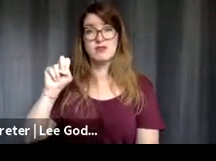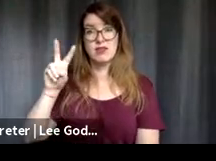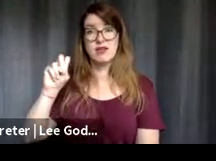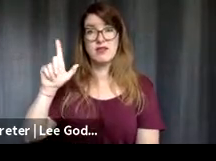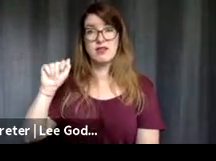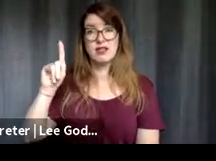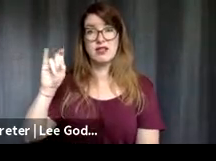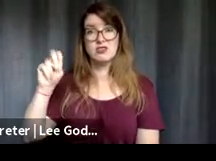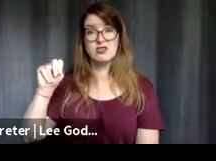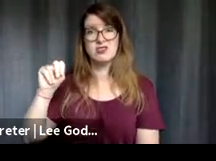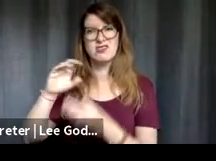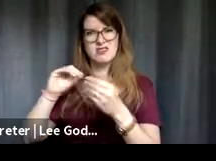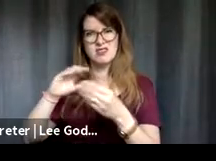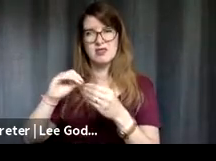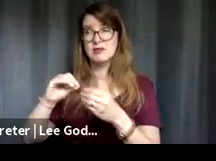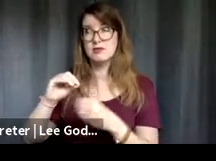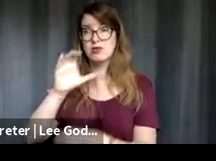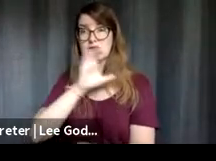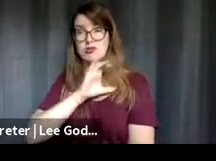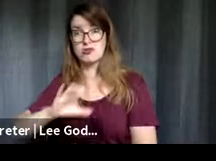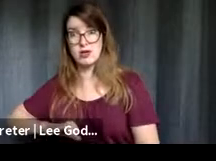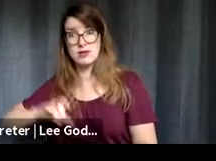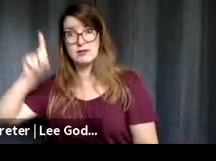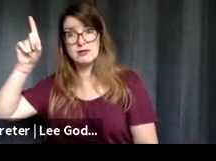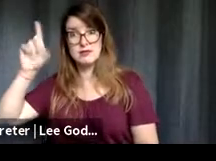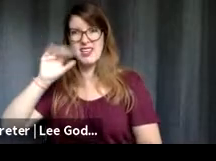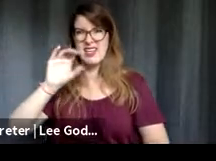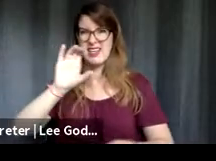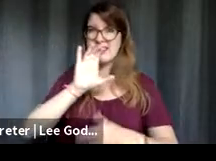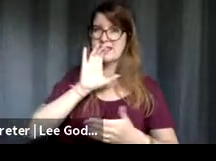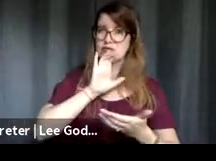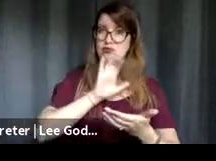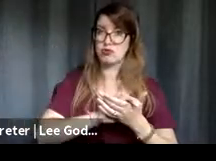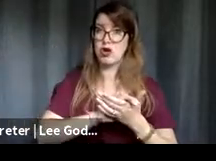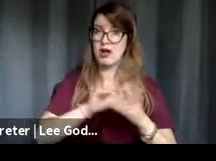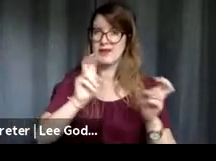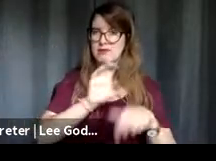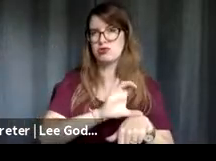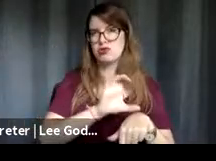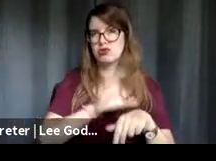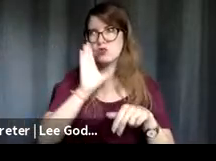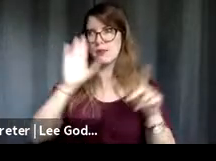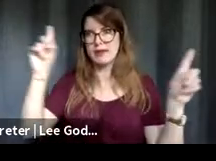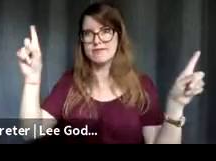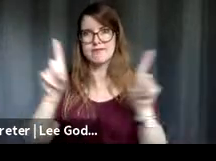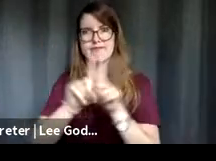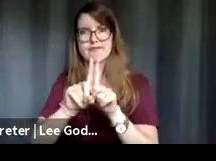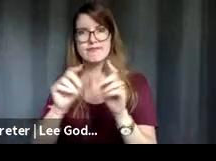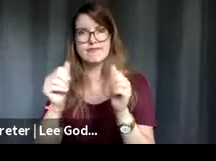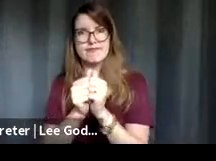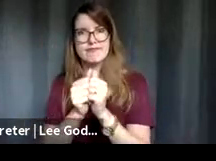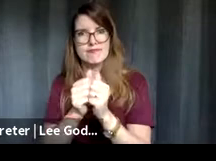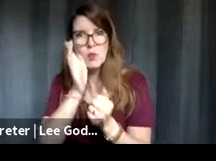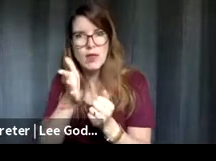one. There's a wedding. They're brought together as one. Jesus loves his church and all her imperfections.